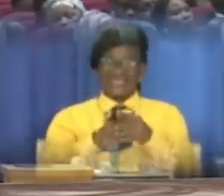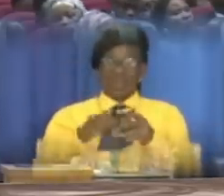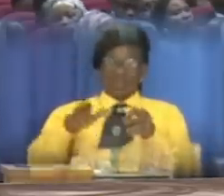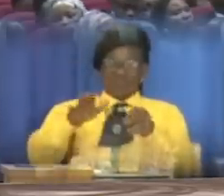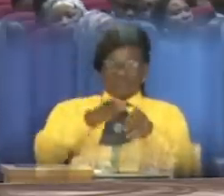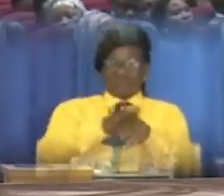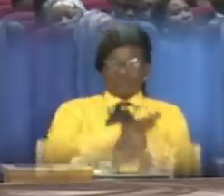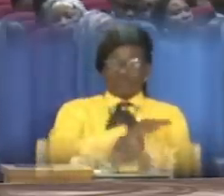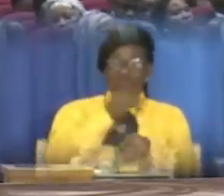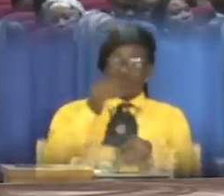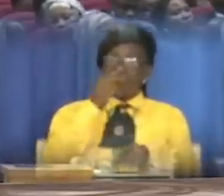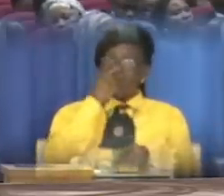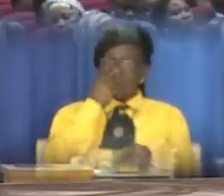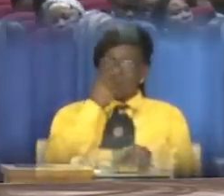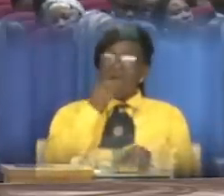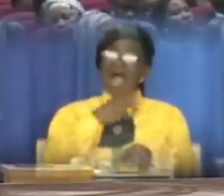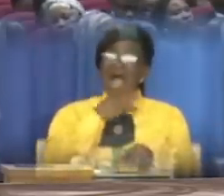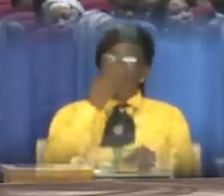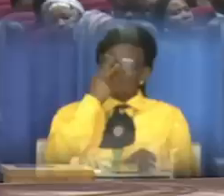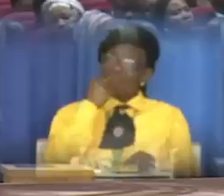and then he had a stroke.